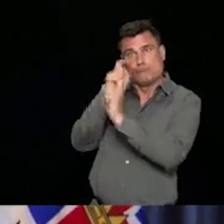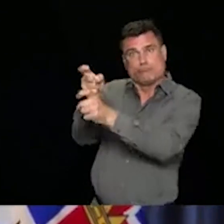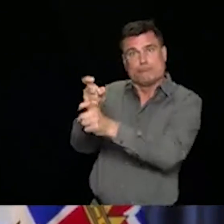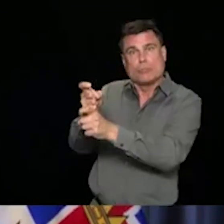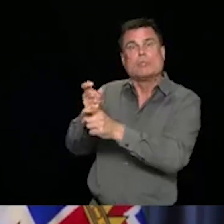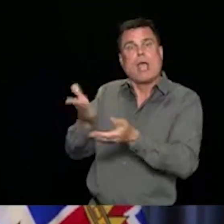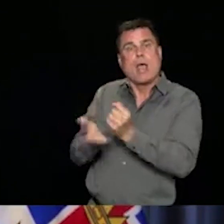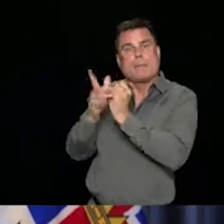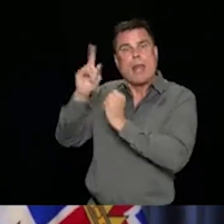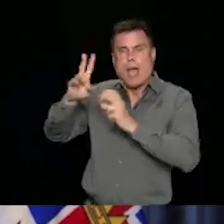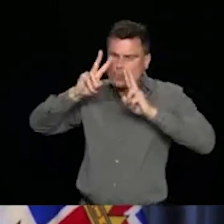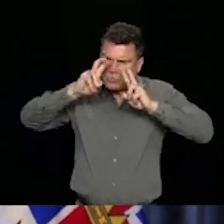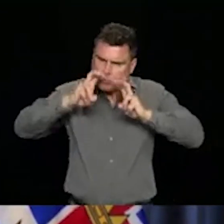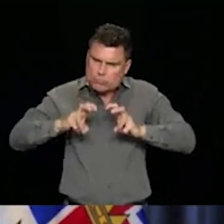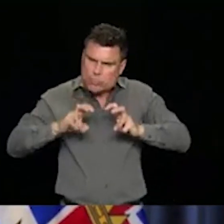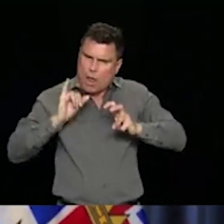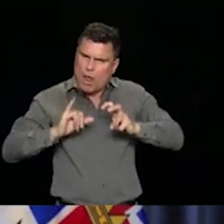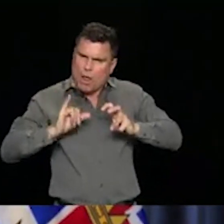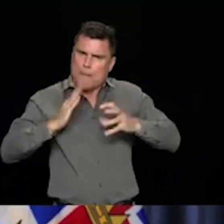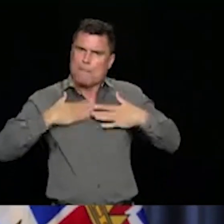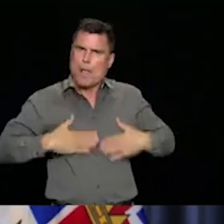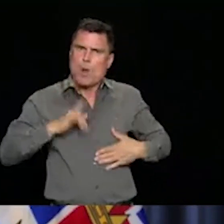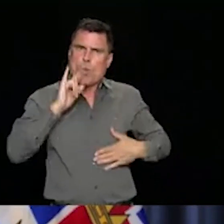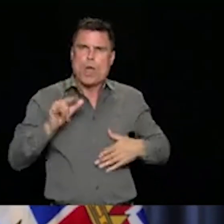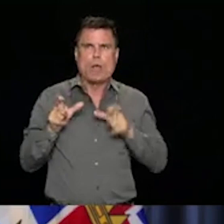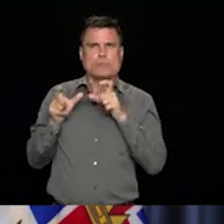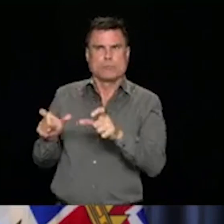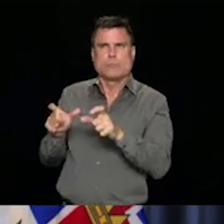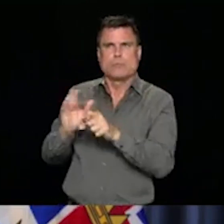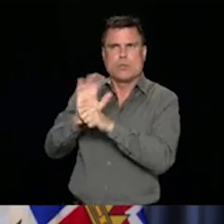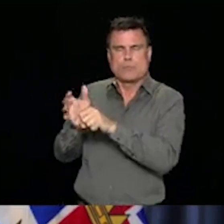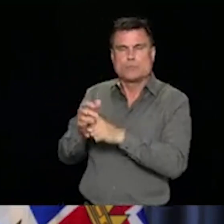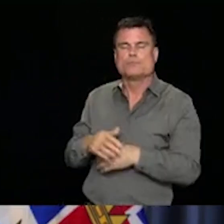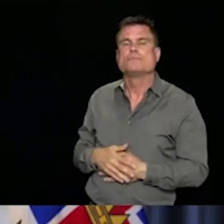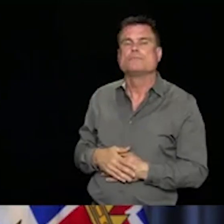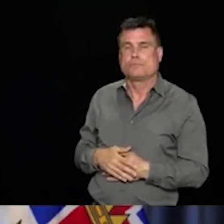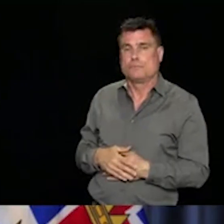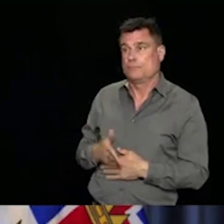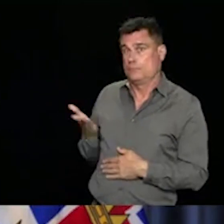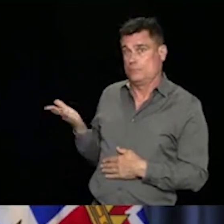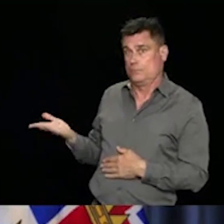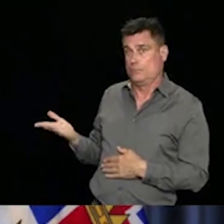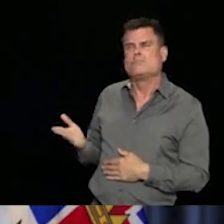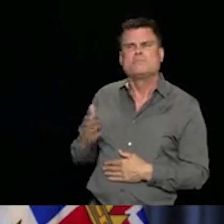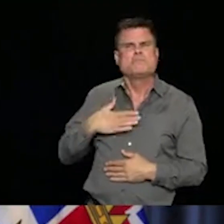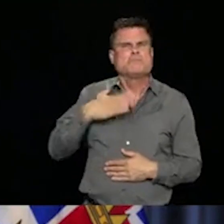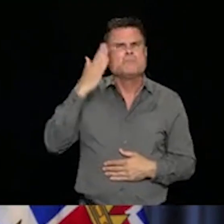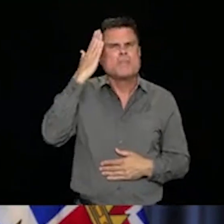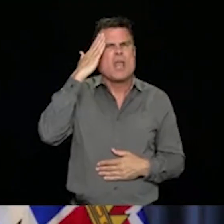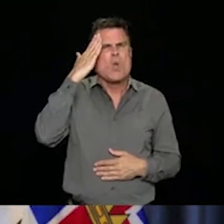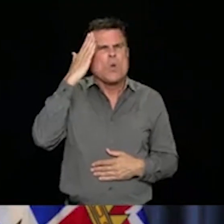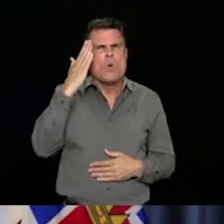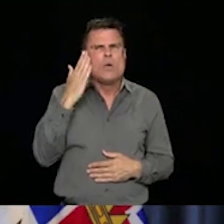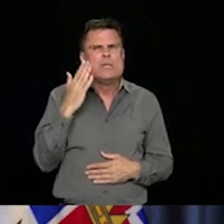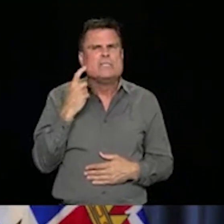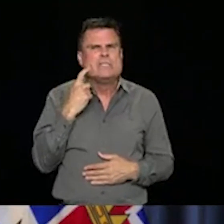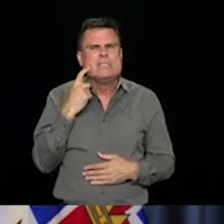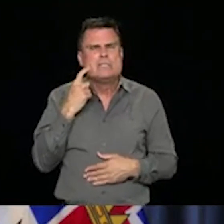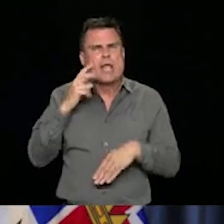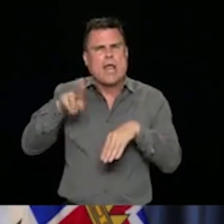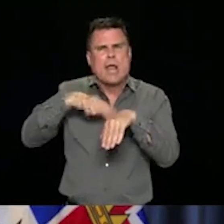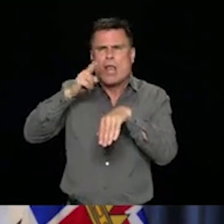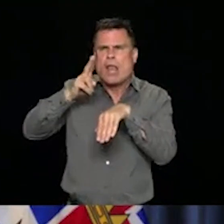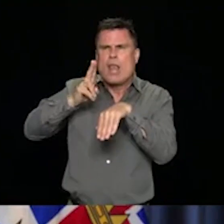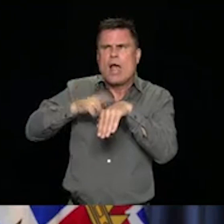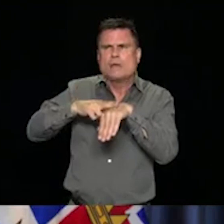this, that we have national polls. There's a BC subset of those polls, and it'd be